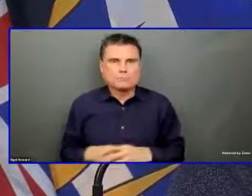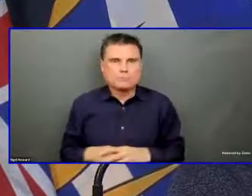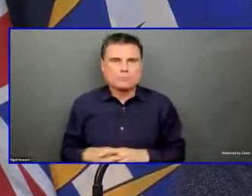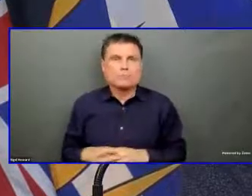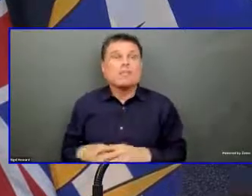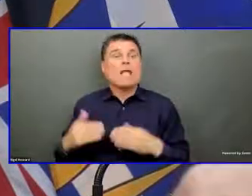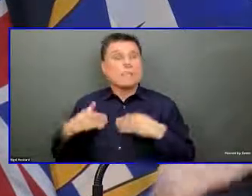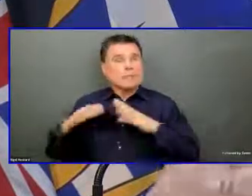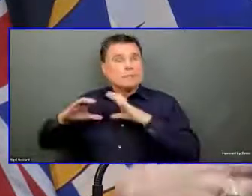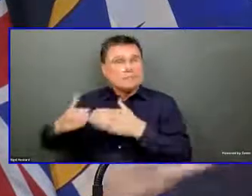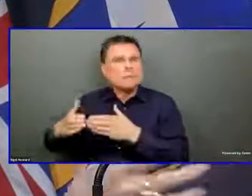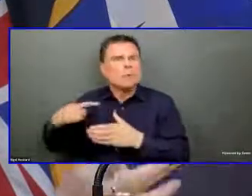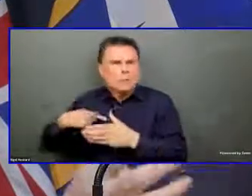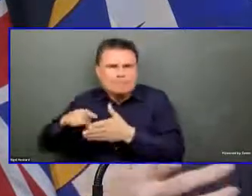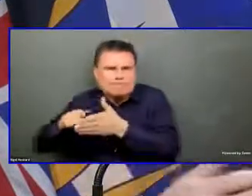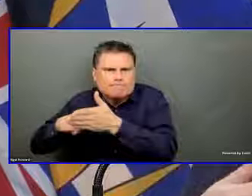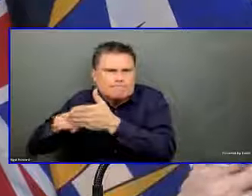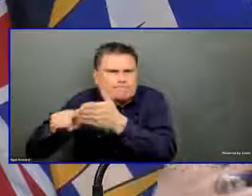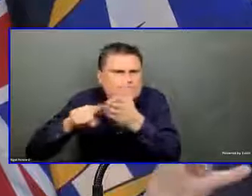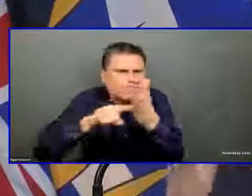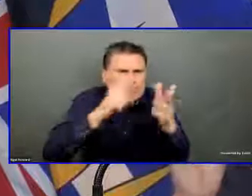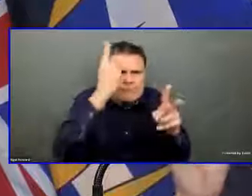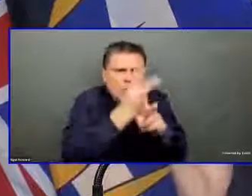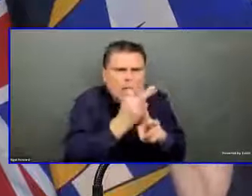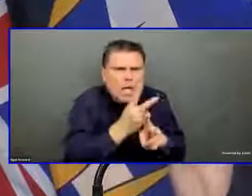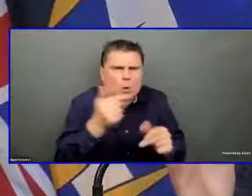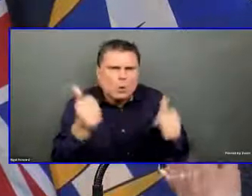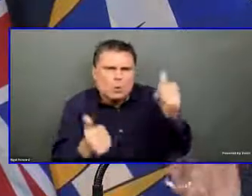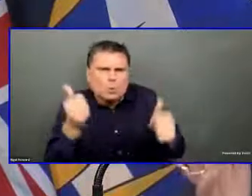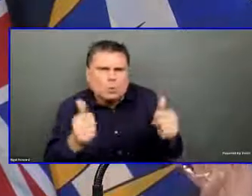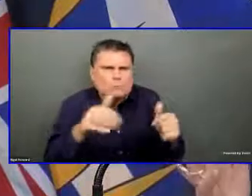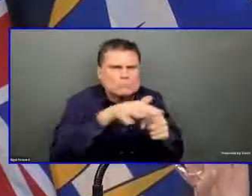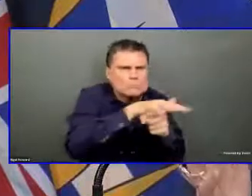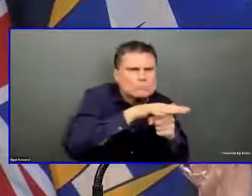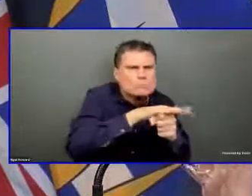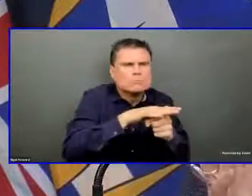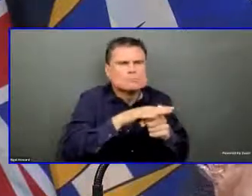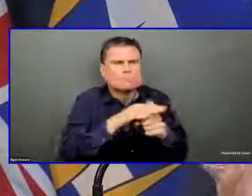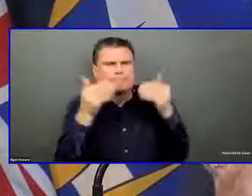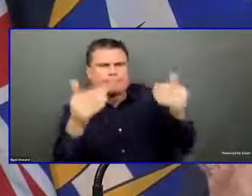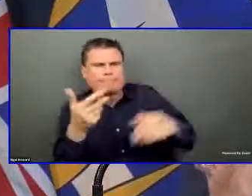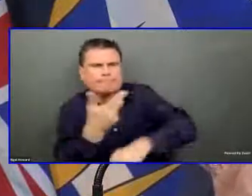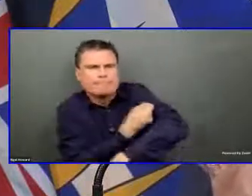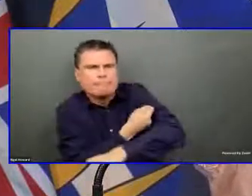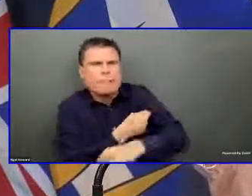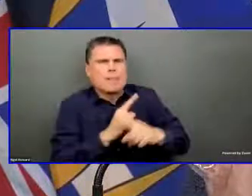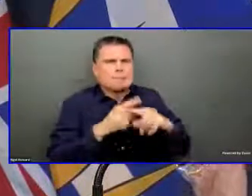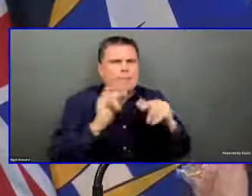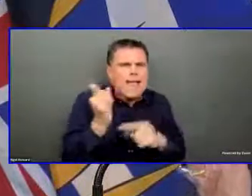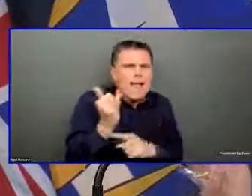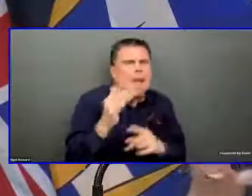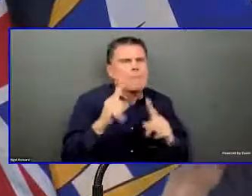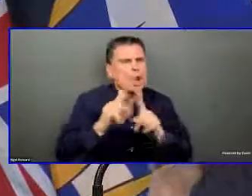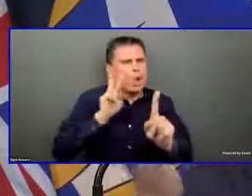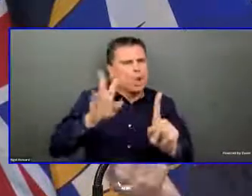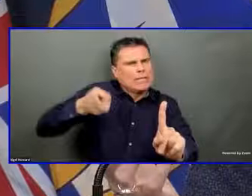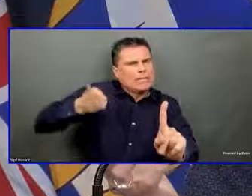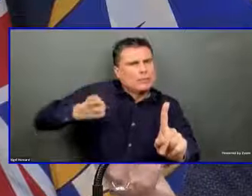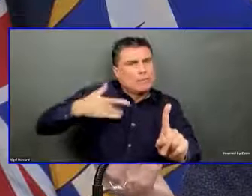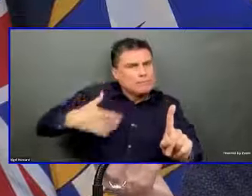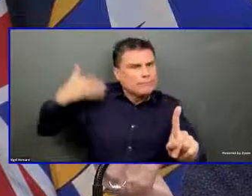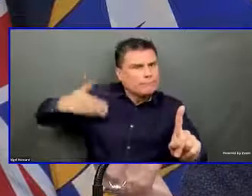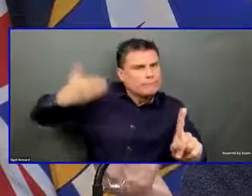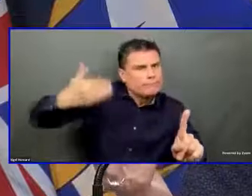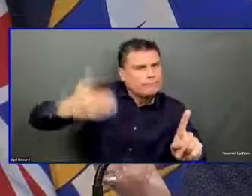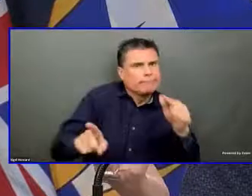in workplaces that lead to outbreaks, and some of them that where we've seen large outbreaks are in places